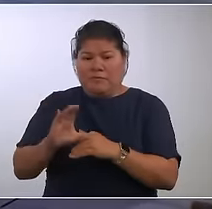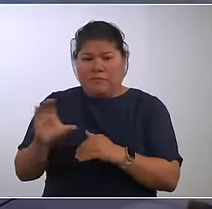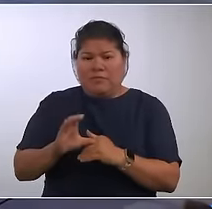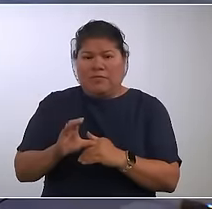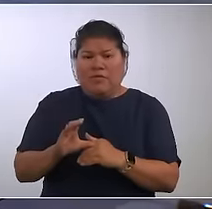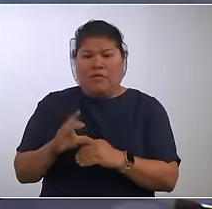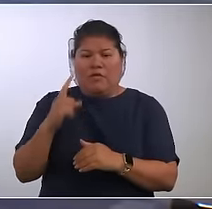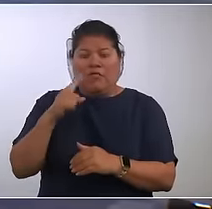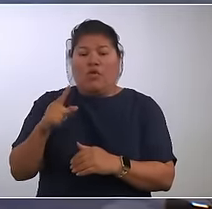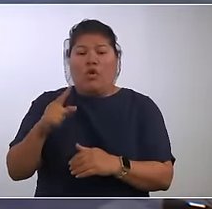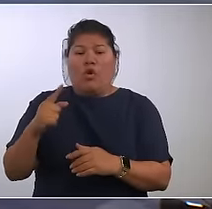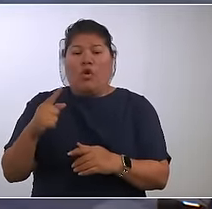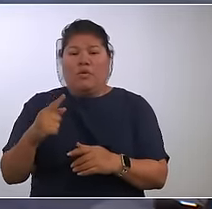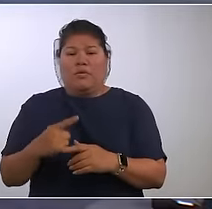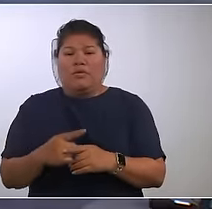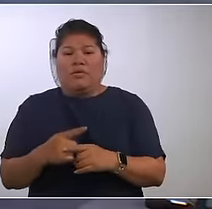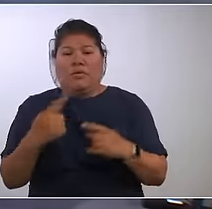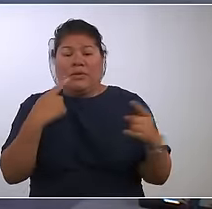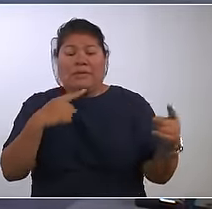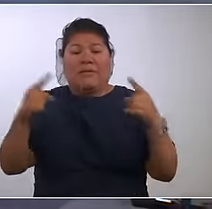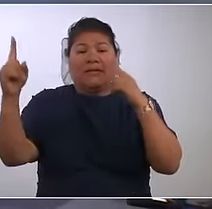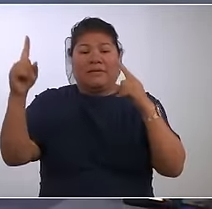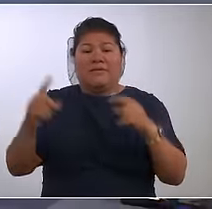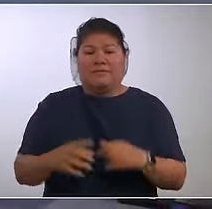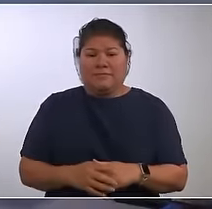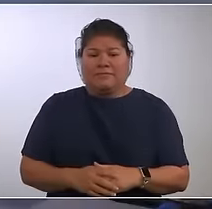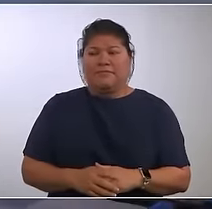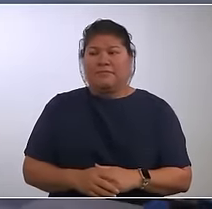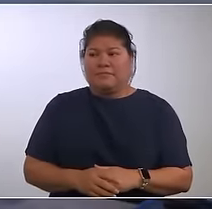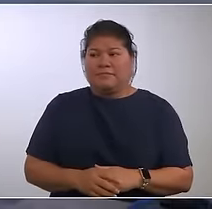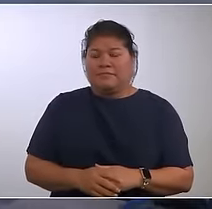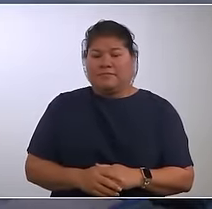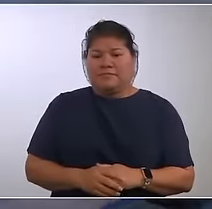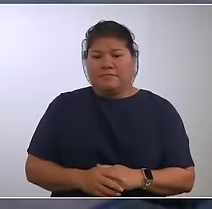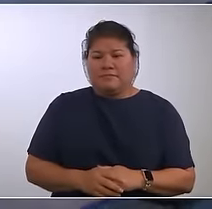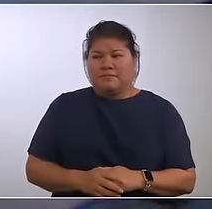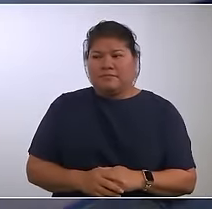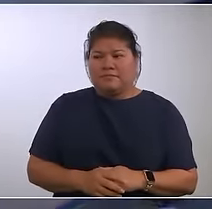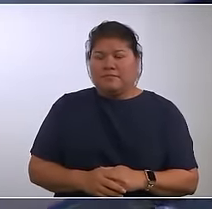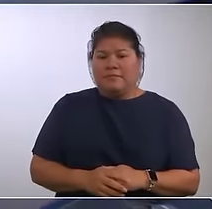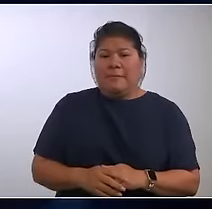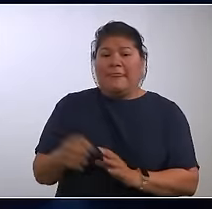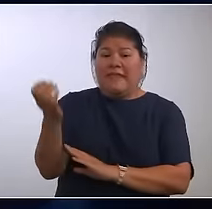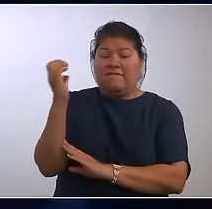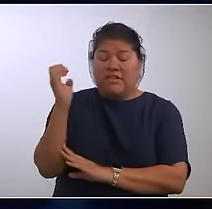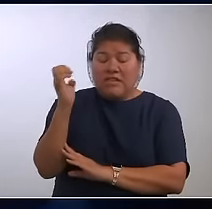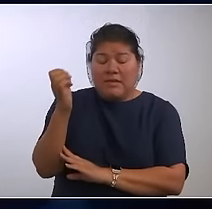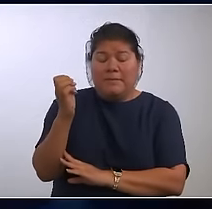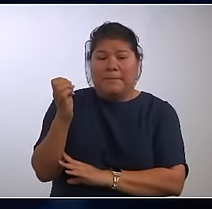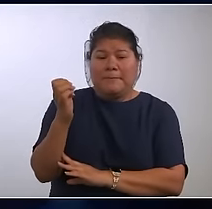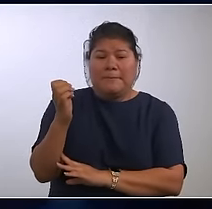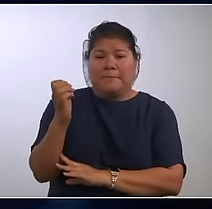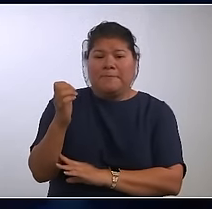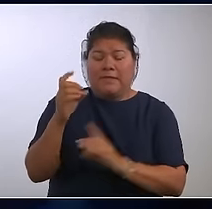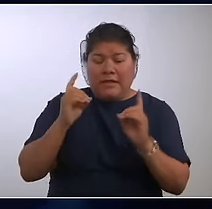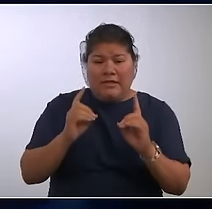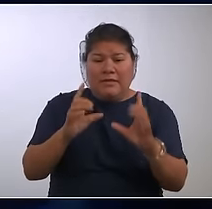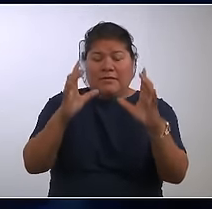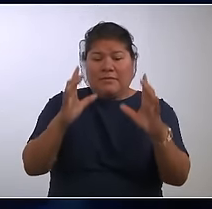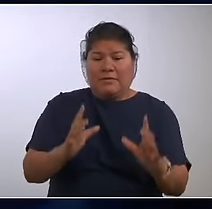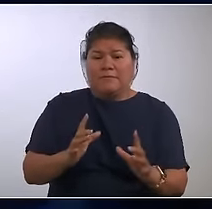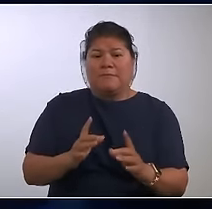the church. Para que seamos eficientes en esto. So that we would be efficient in this. El evangelismo. Evangelism. El